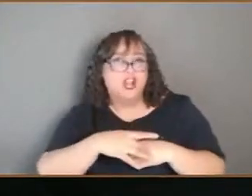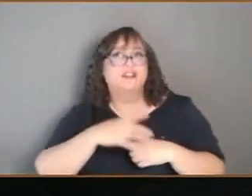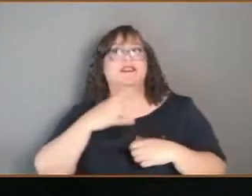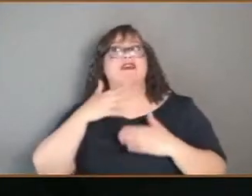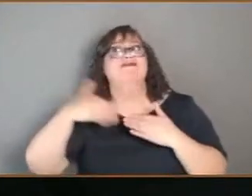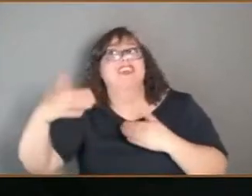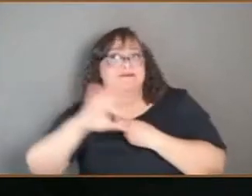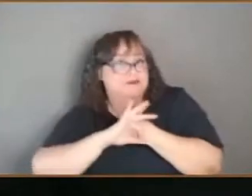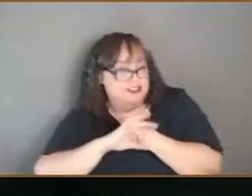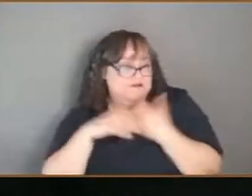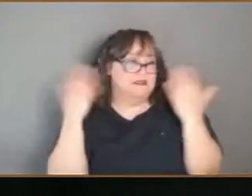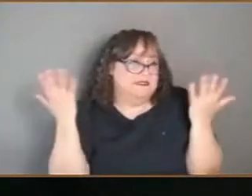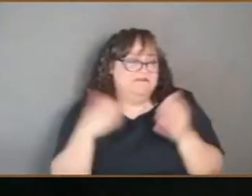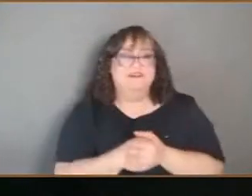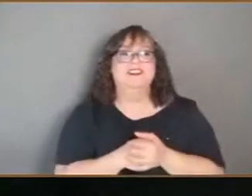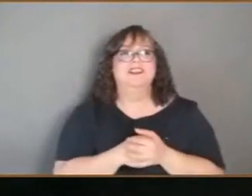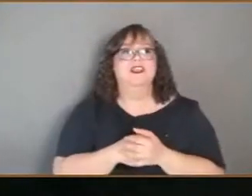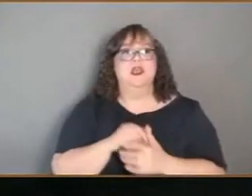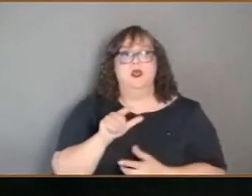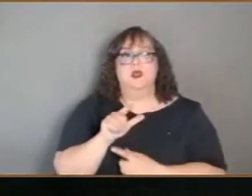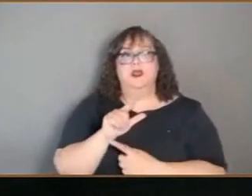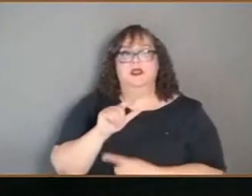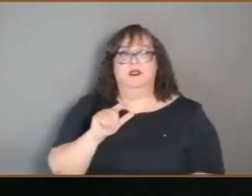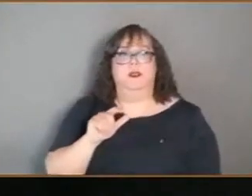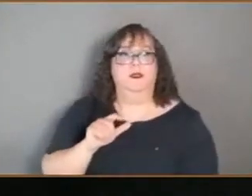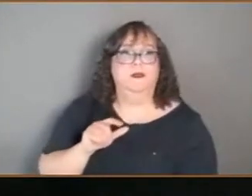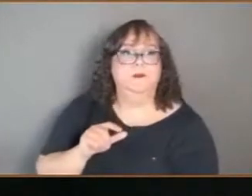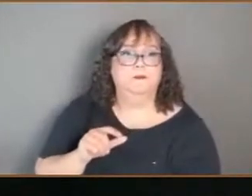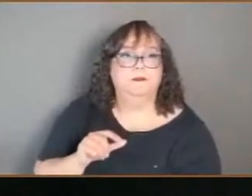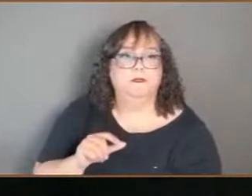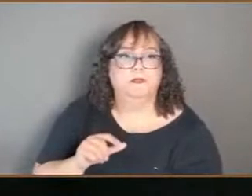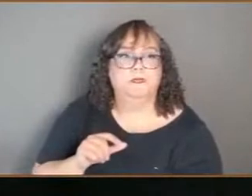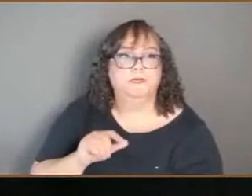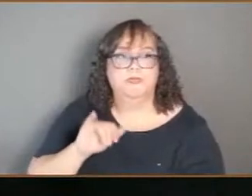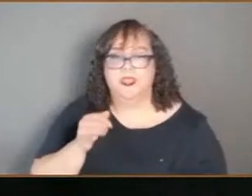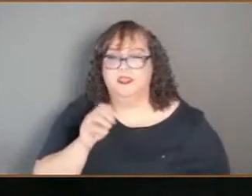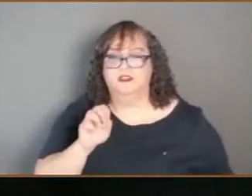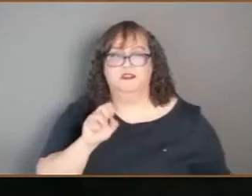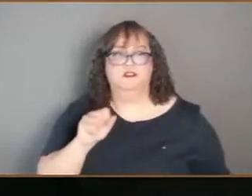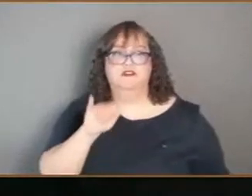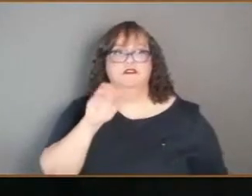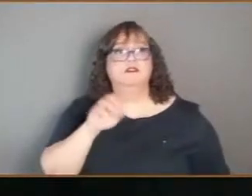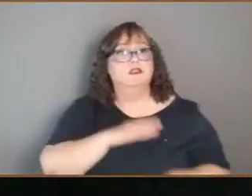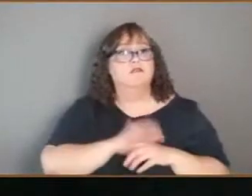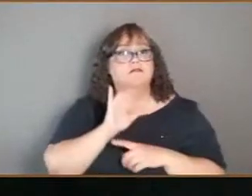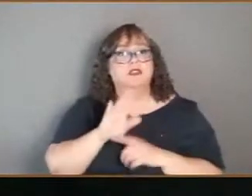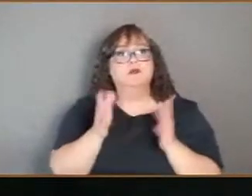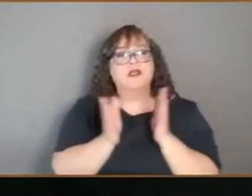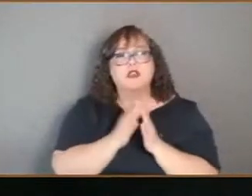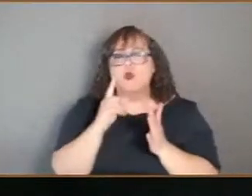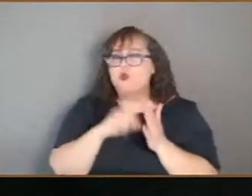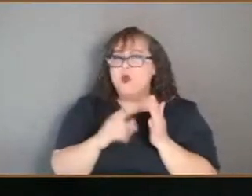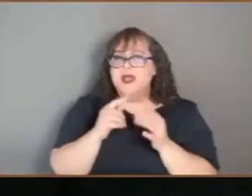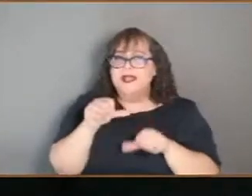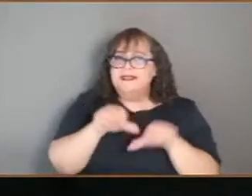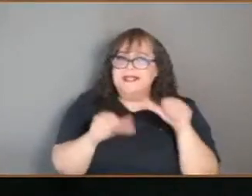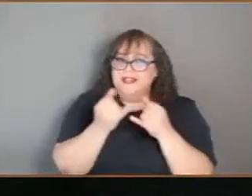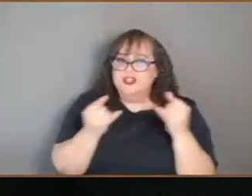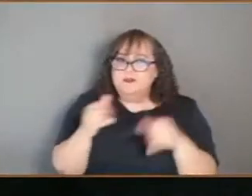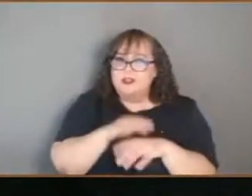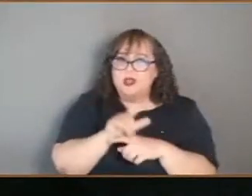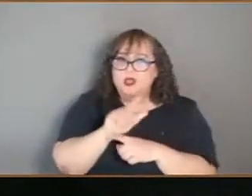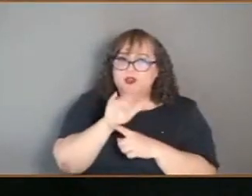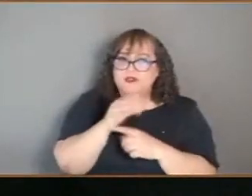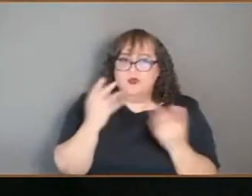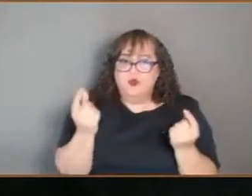on Facebook, what science instruments are on Lucy and what do they do? So we have three main instruments,